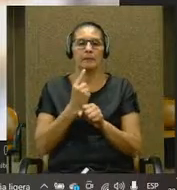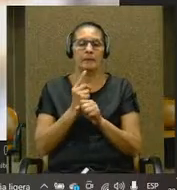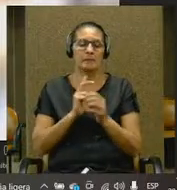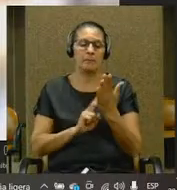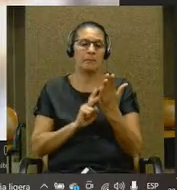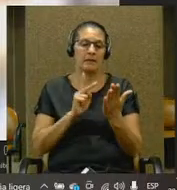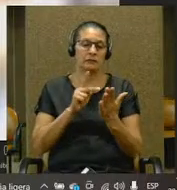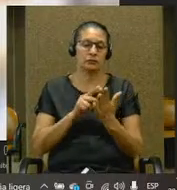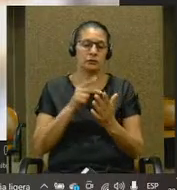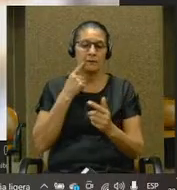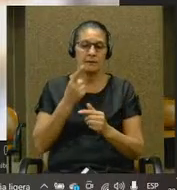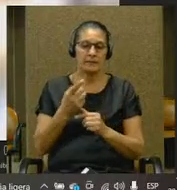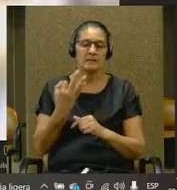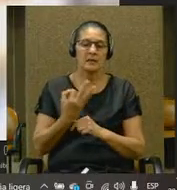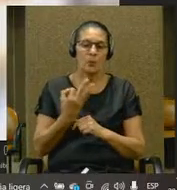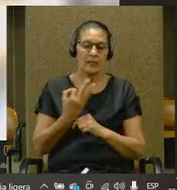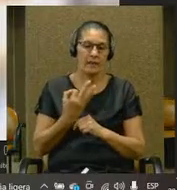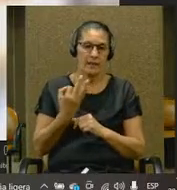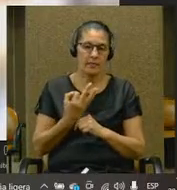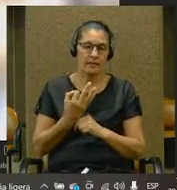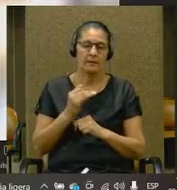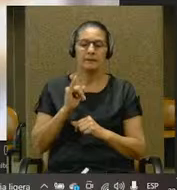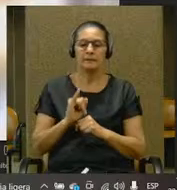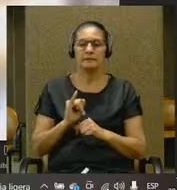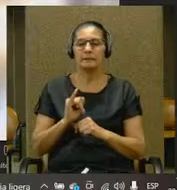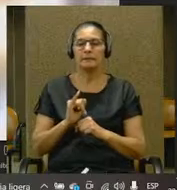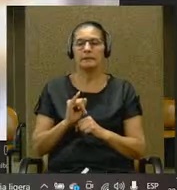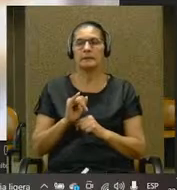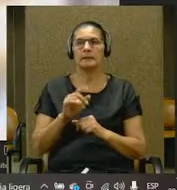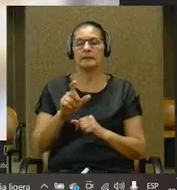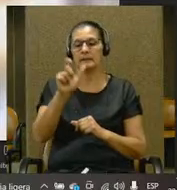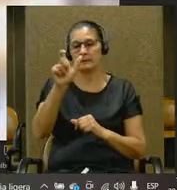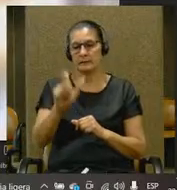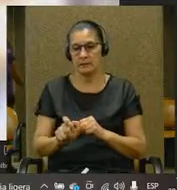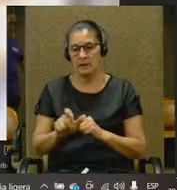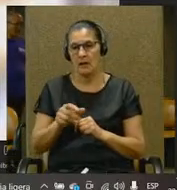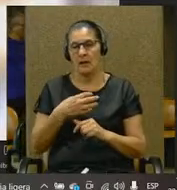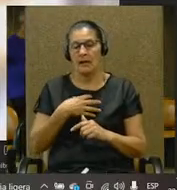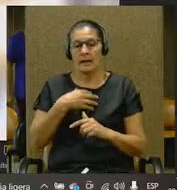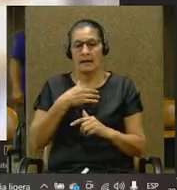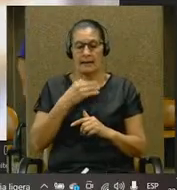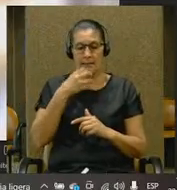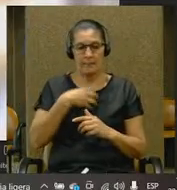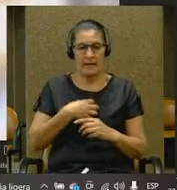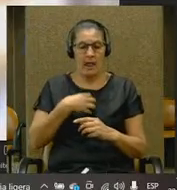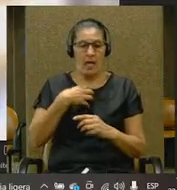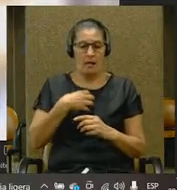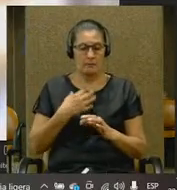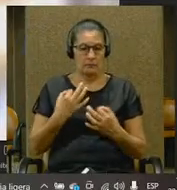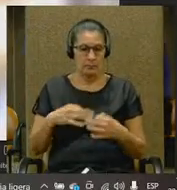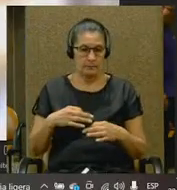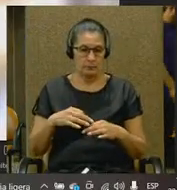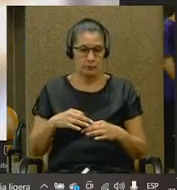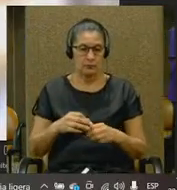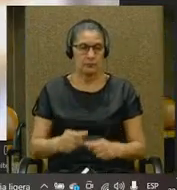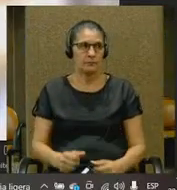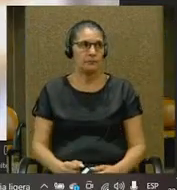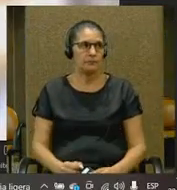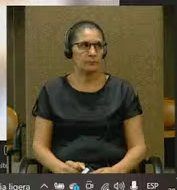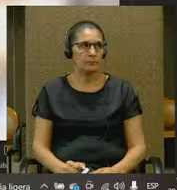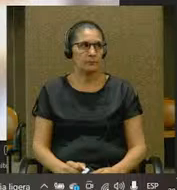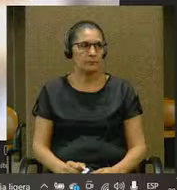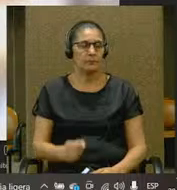that somebody is breathing and administer naloxone